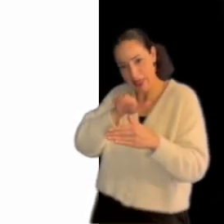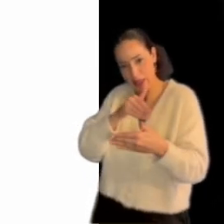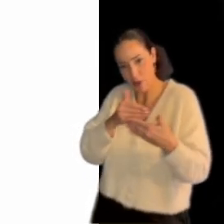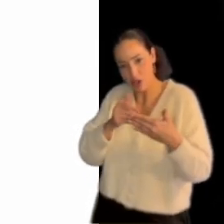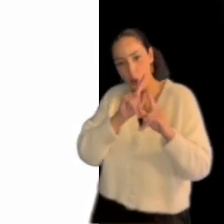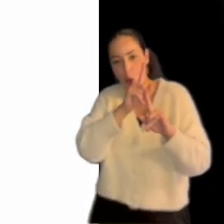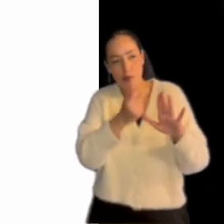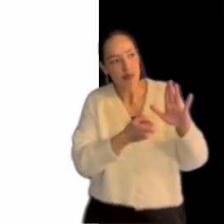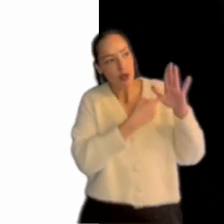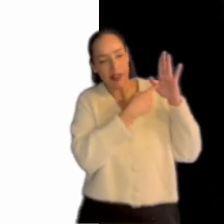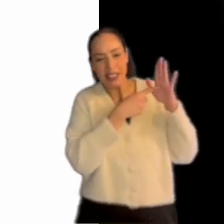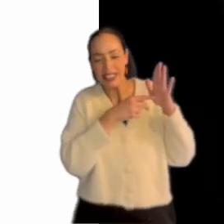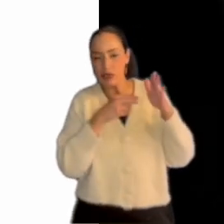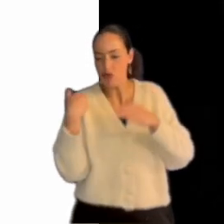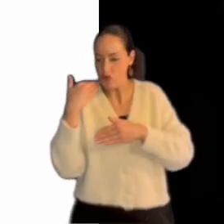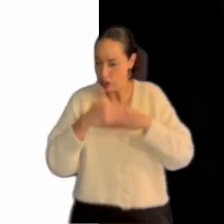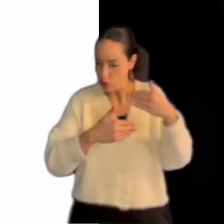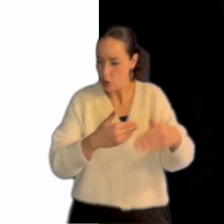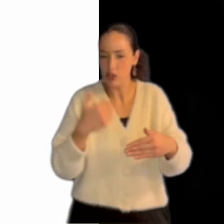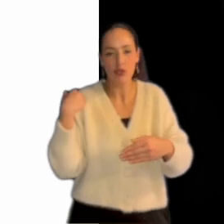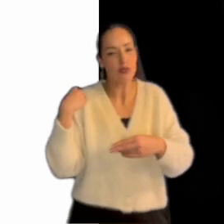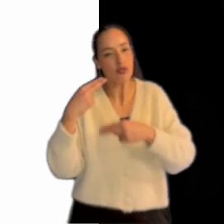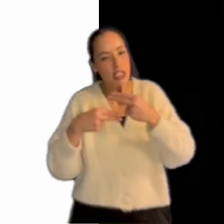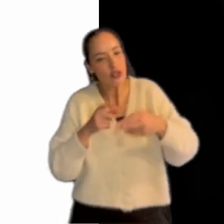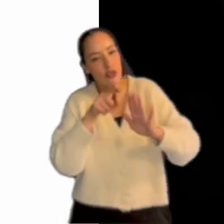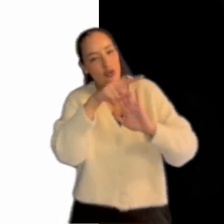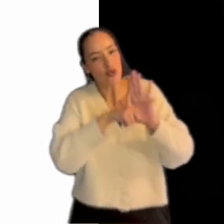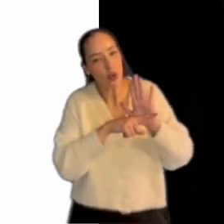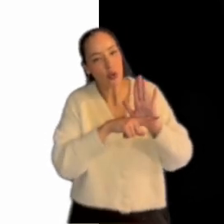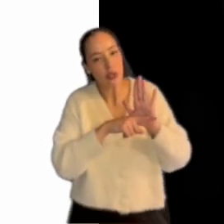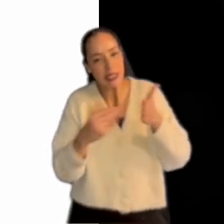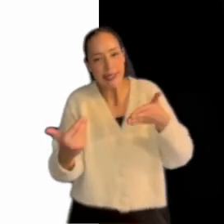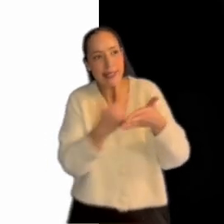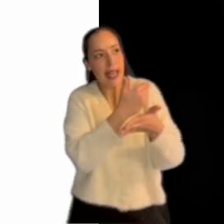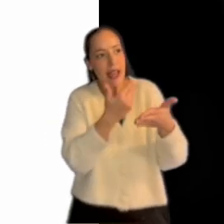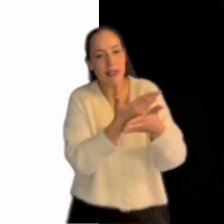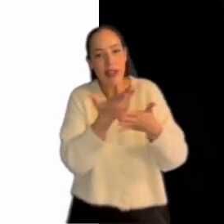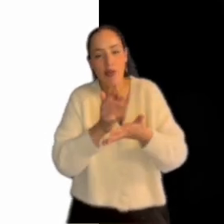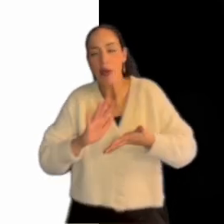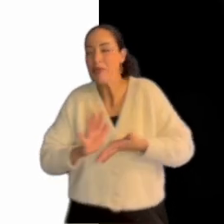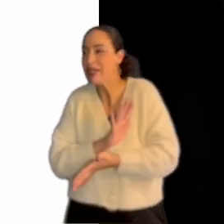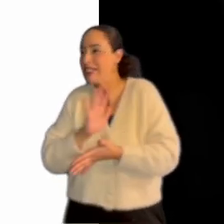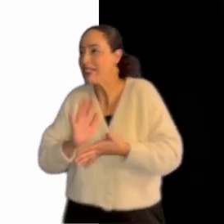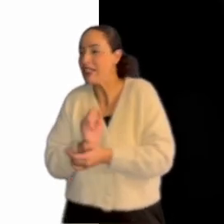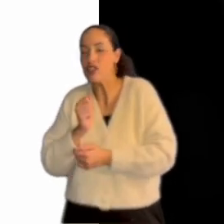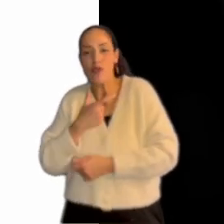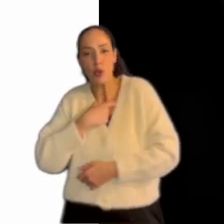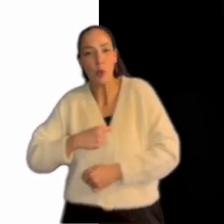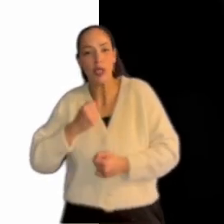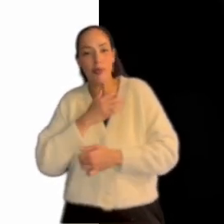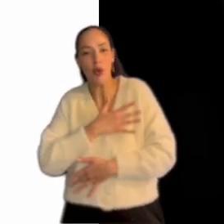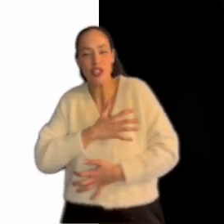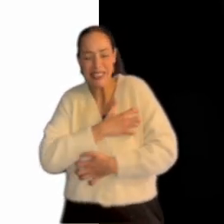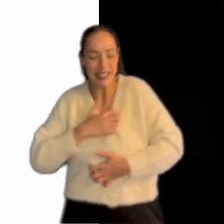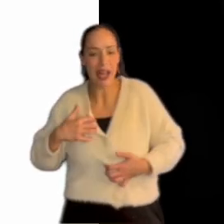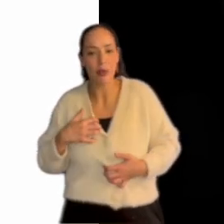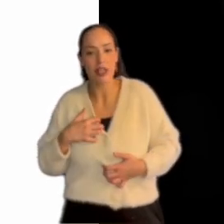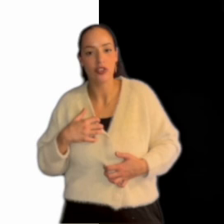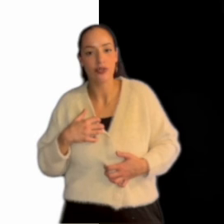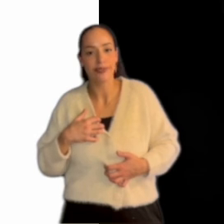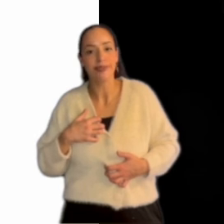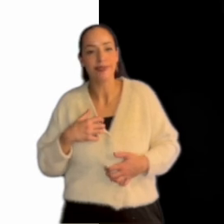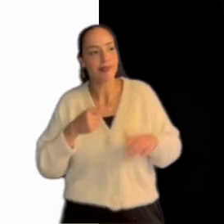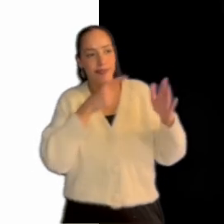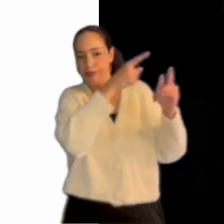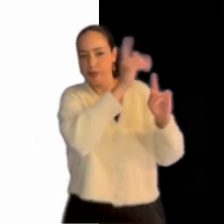safe haven from the messiness of human emotion and the anguish of loss? A place where they do not have to bear witness nor question the precarious of their